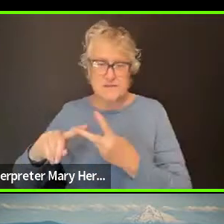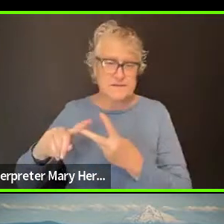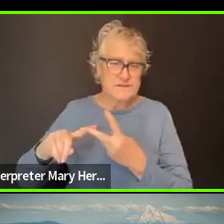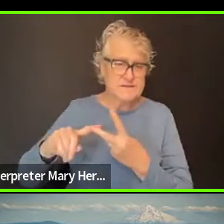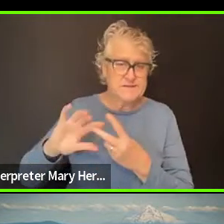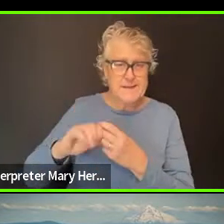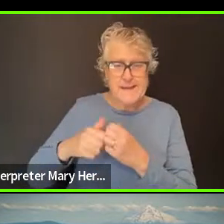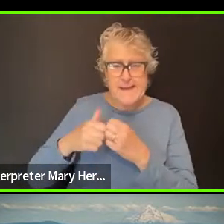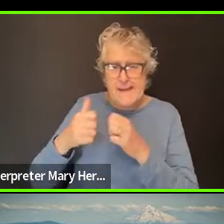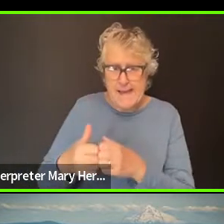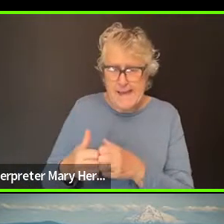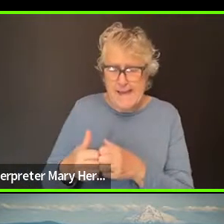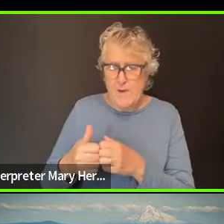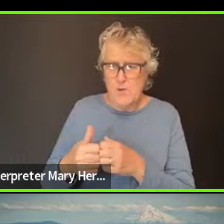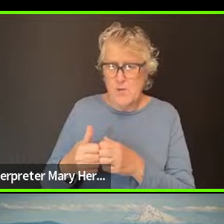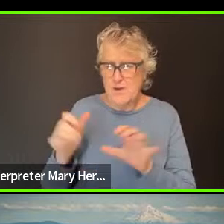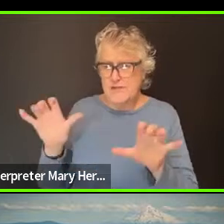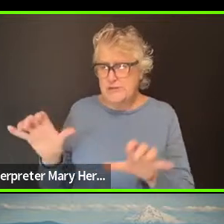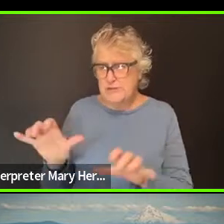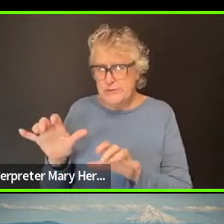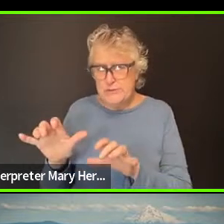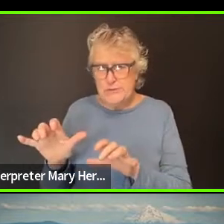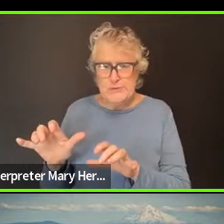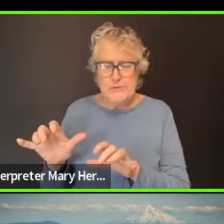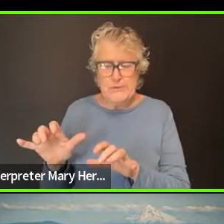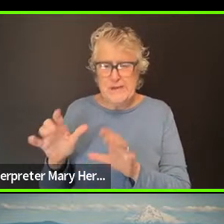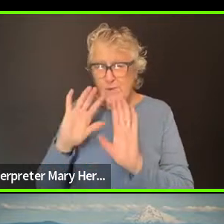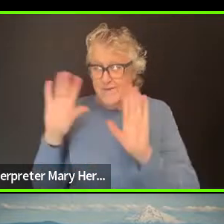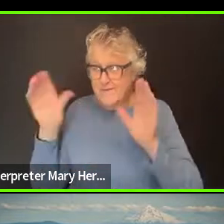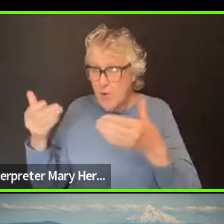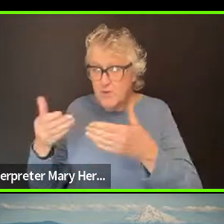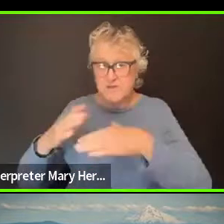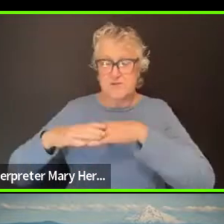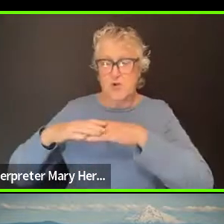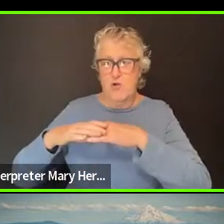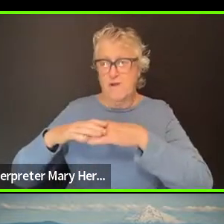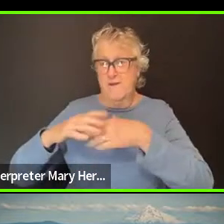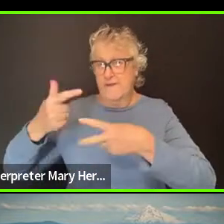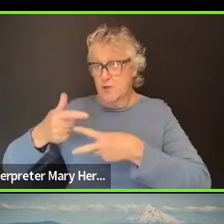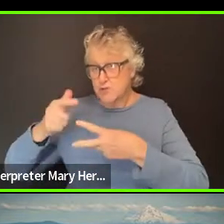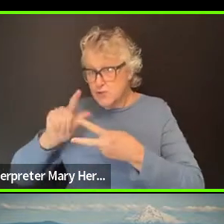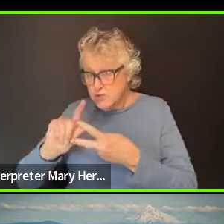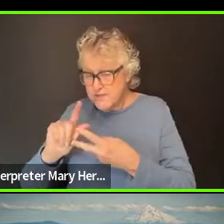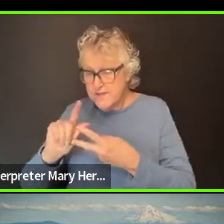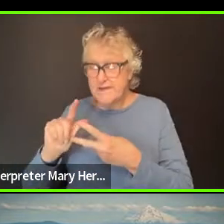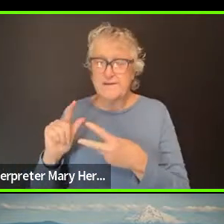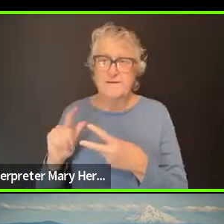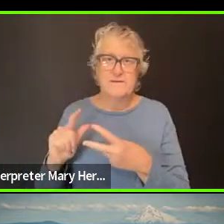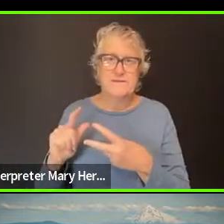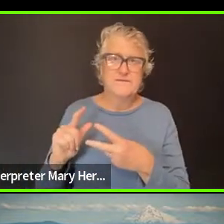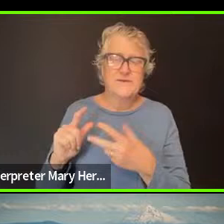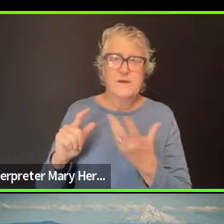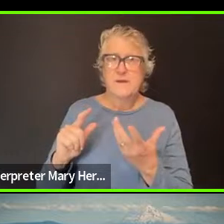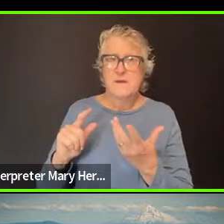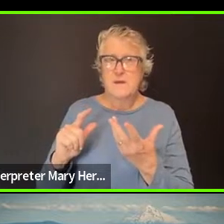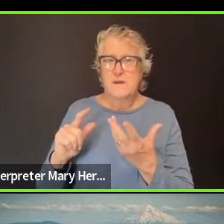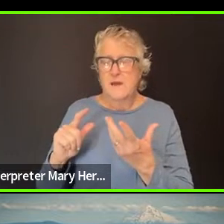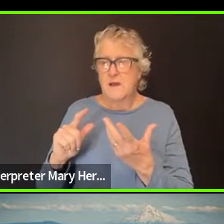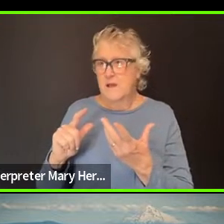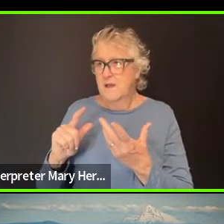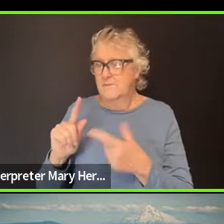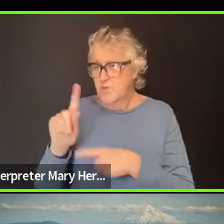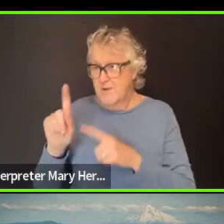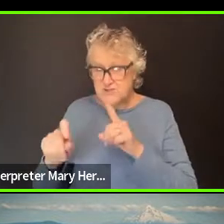around mitigation that might be better to avoid or minimize impacts, all of those comments are